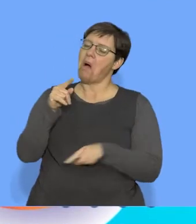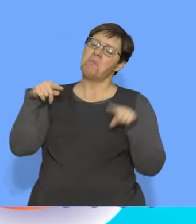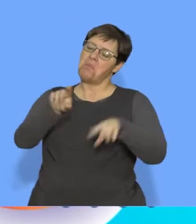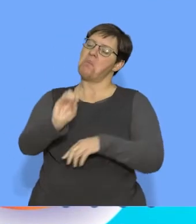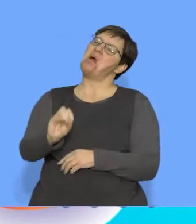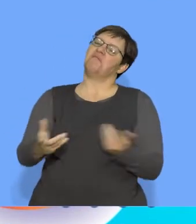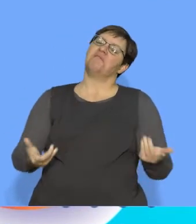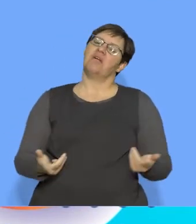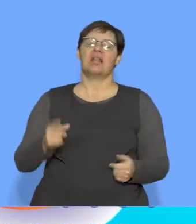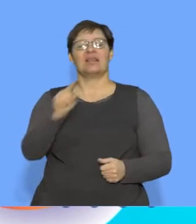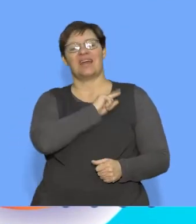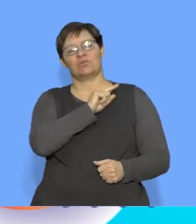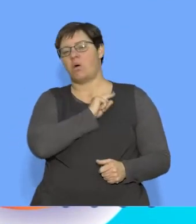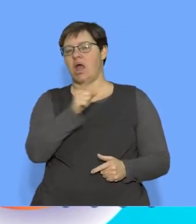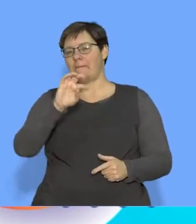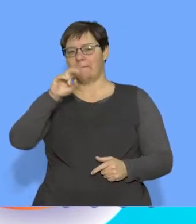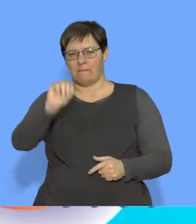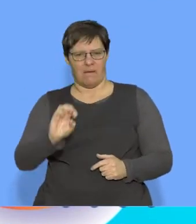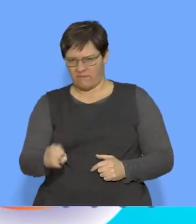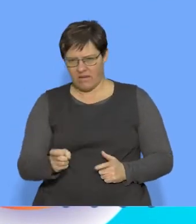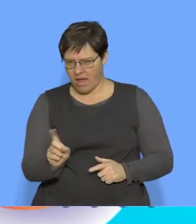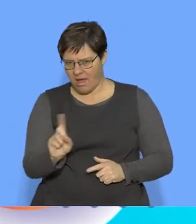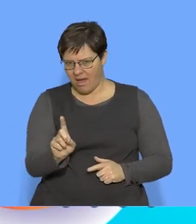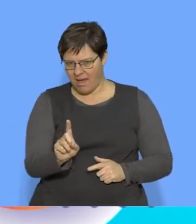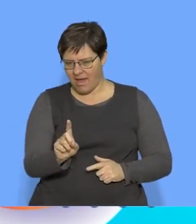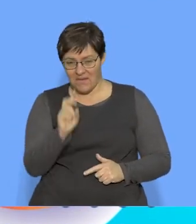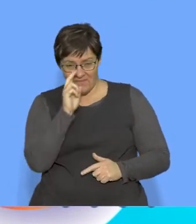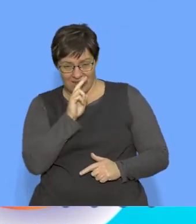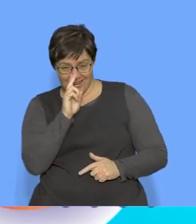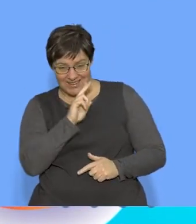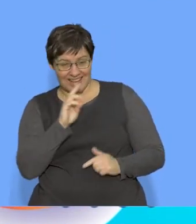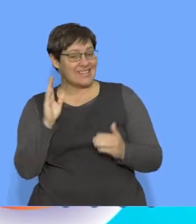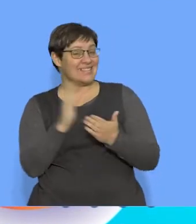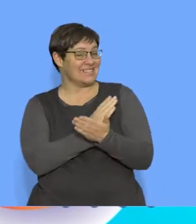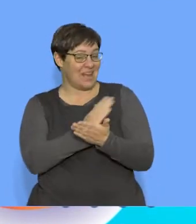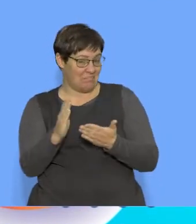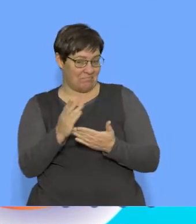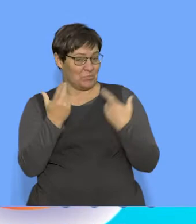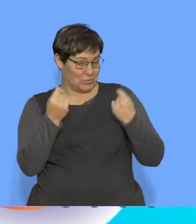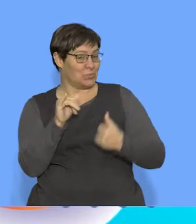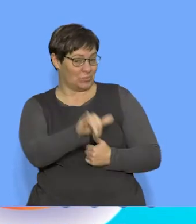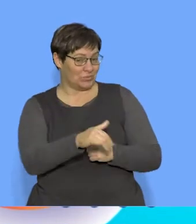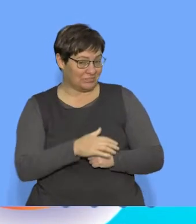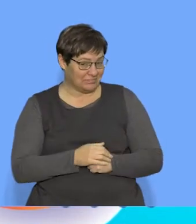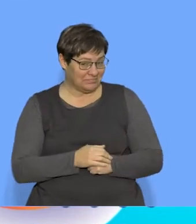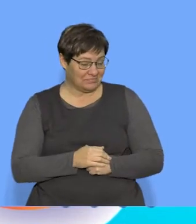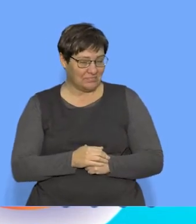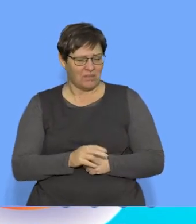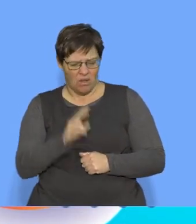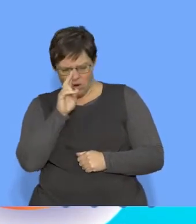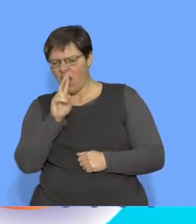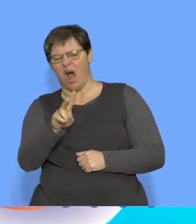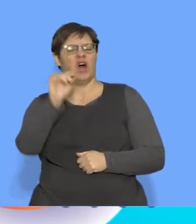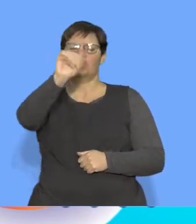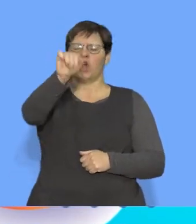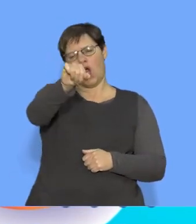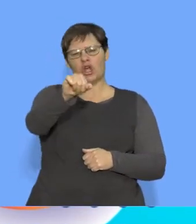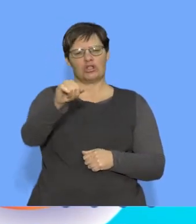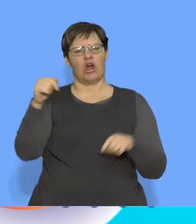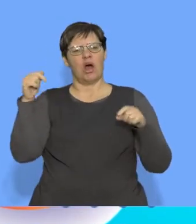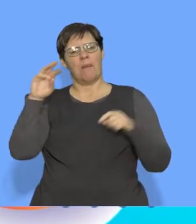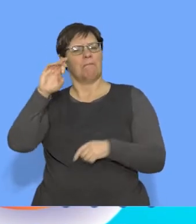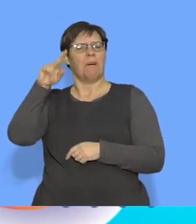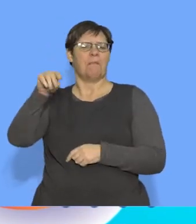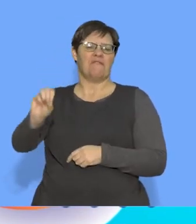parallelogram, then you will say it is a parallelogram. Funny thing is, some people do that. They look at it and say, yes, it is a